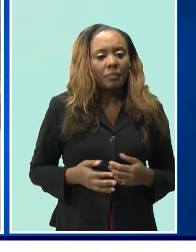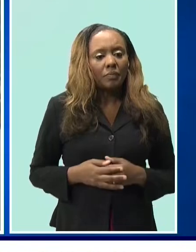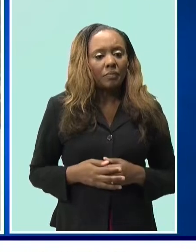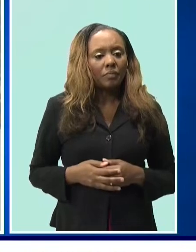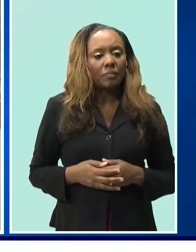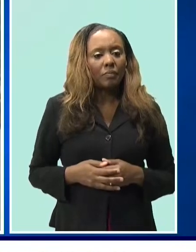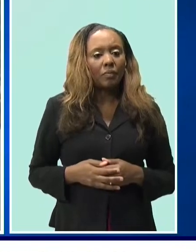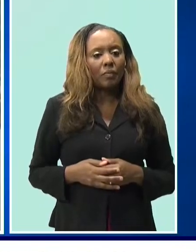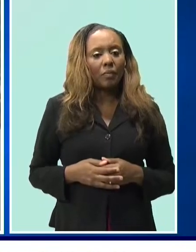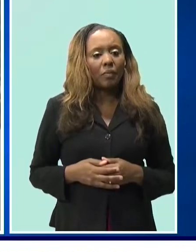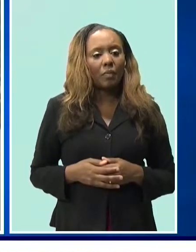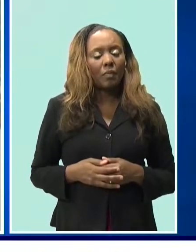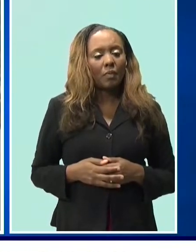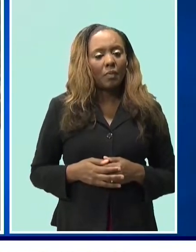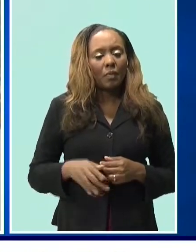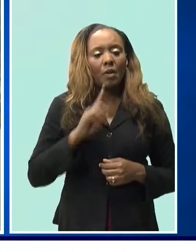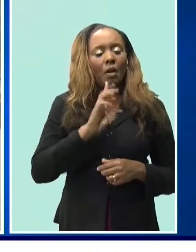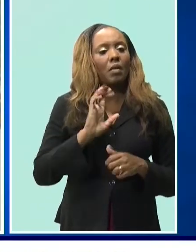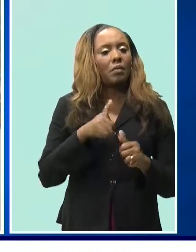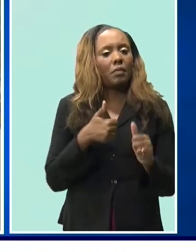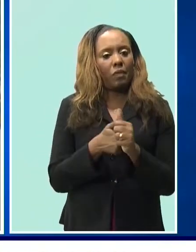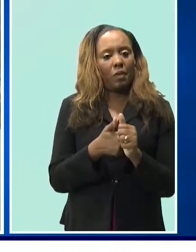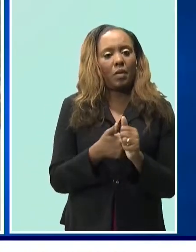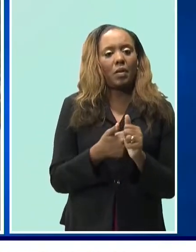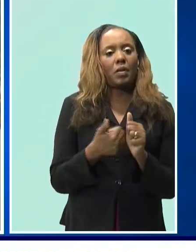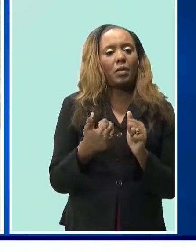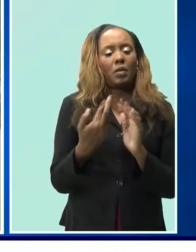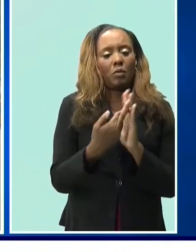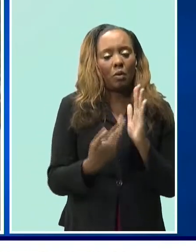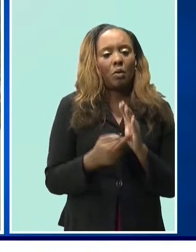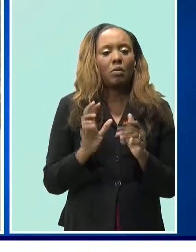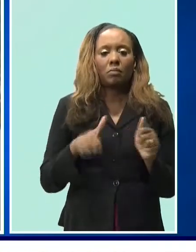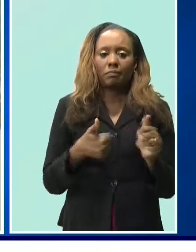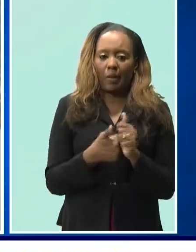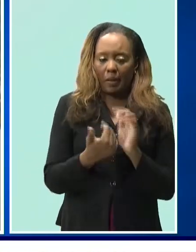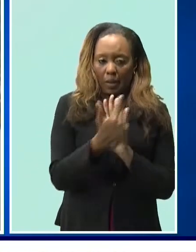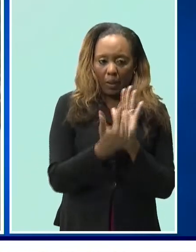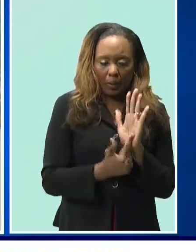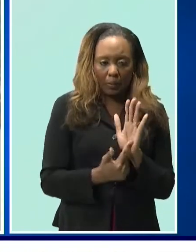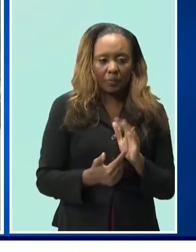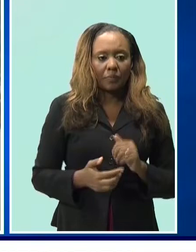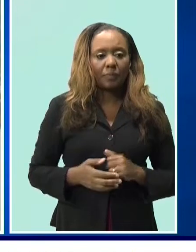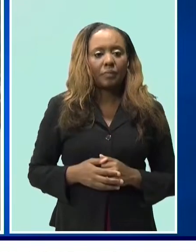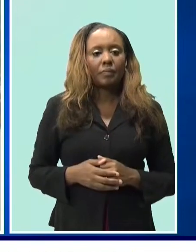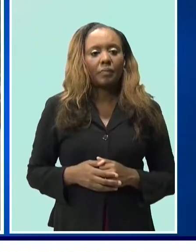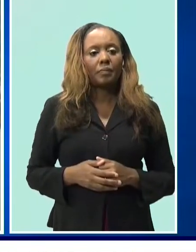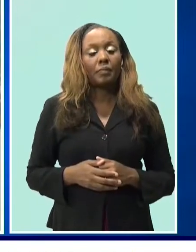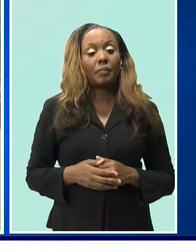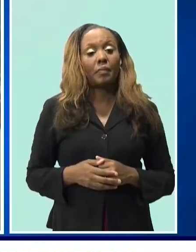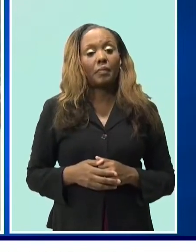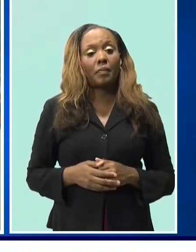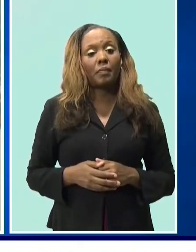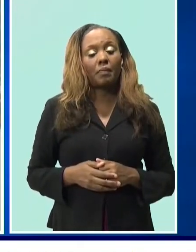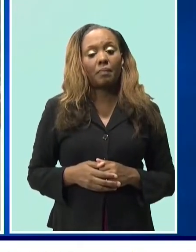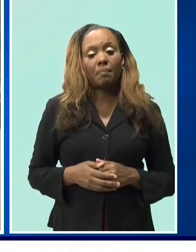standing in line in relation to the requirements and the restrictions that we've had to put in place. In terms of the